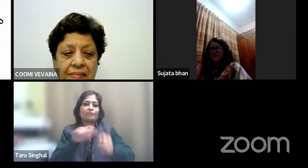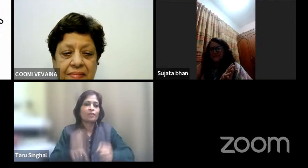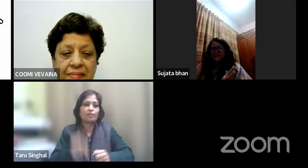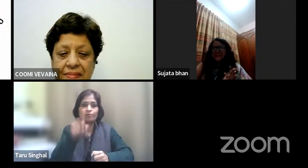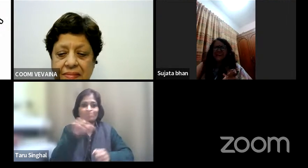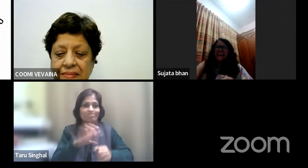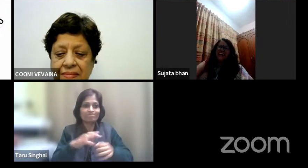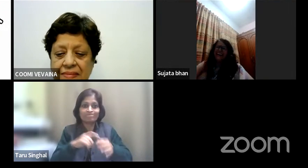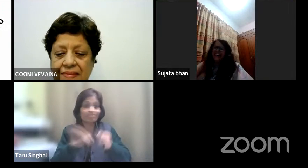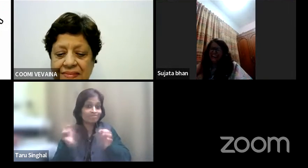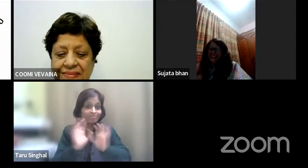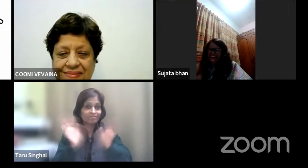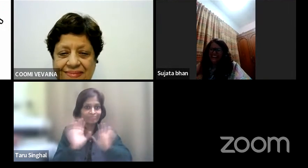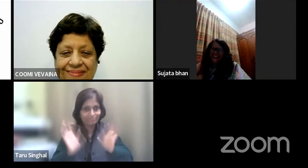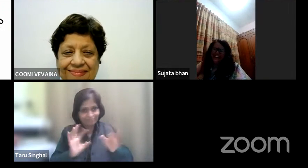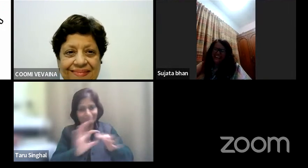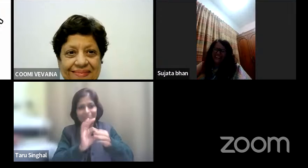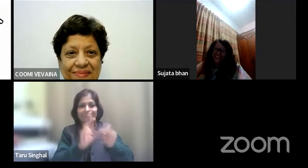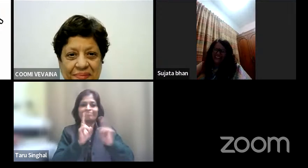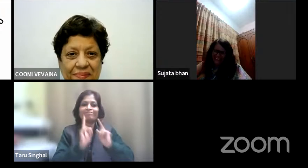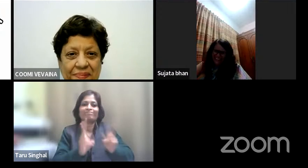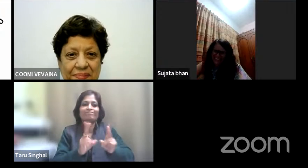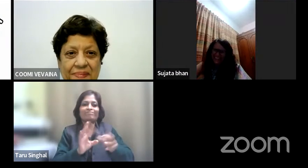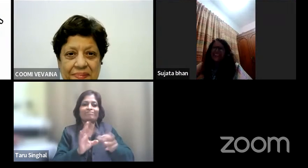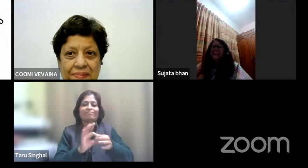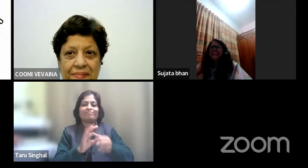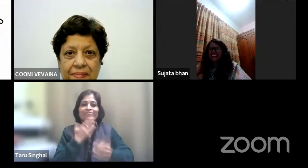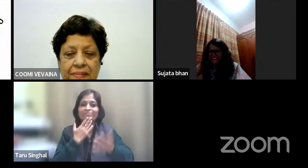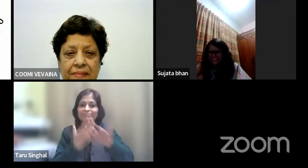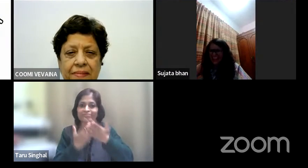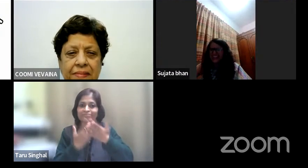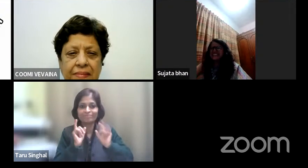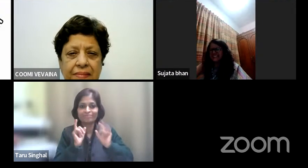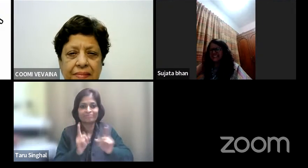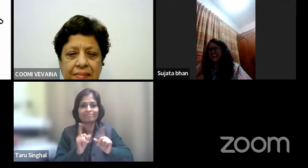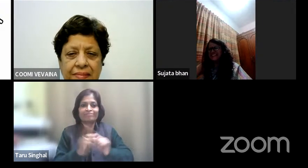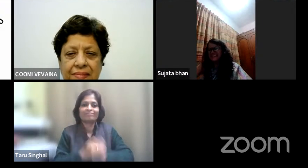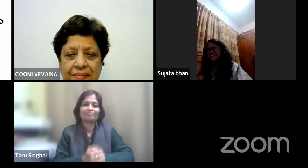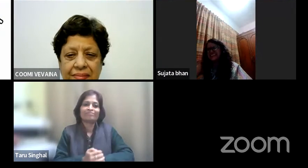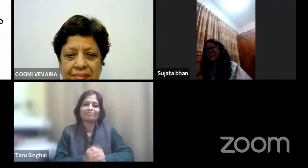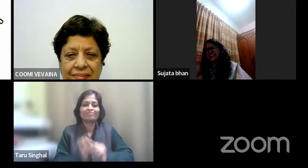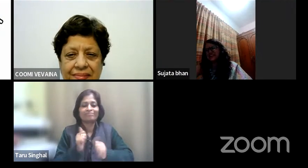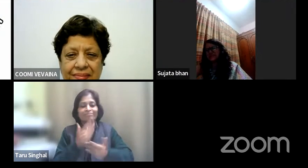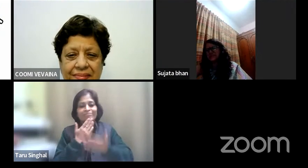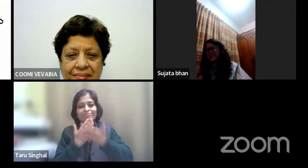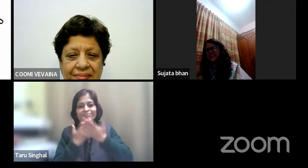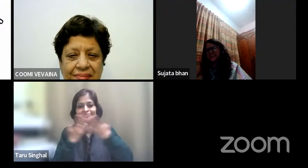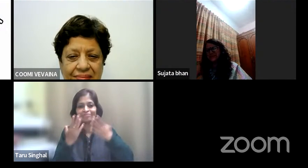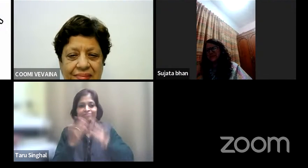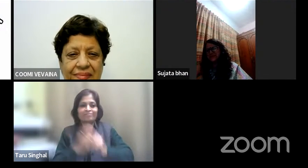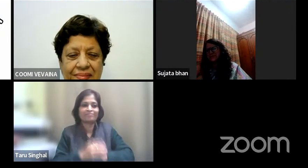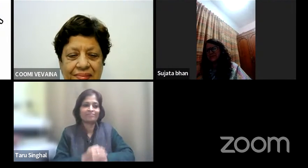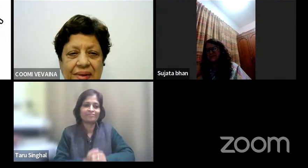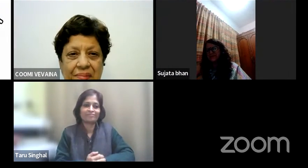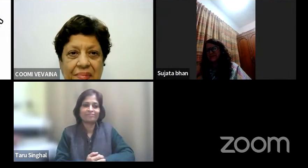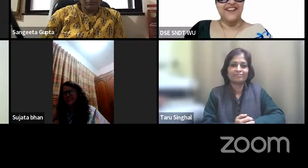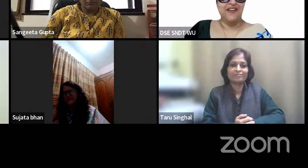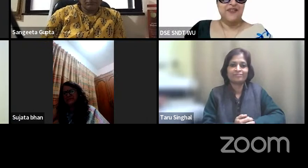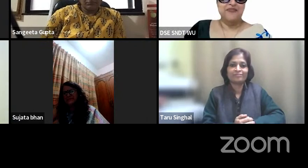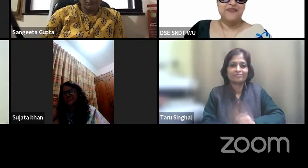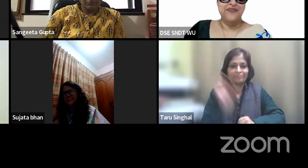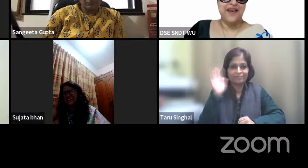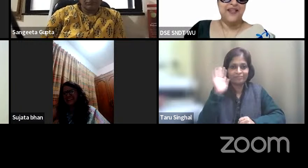let go of you. No, thank you. Definitely, Sujata. Yes, Thank you yes, so much. yes. Take Thank care. you. Thank Bye. you. All